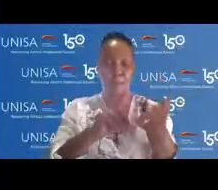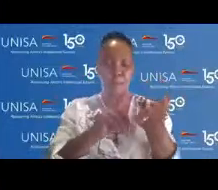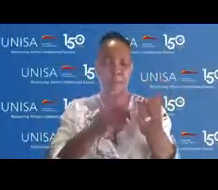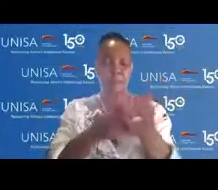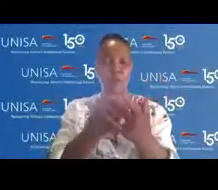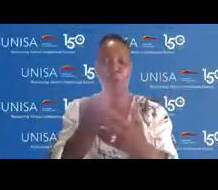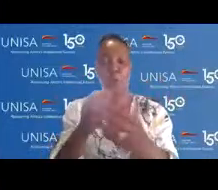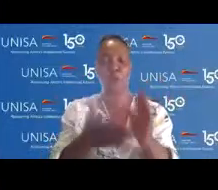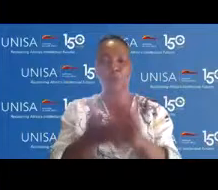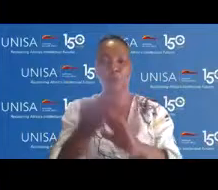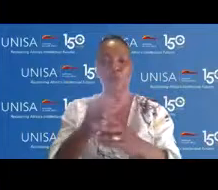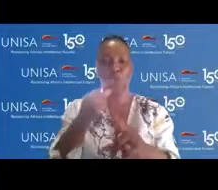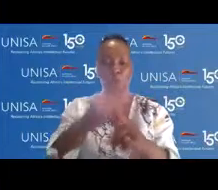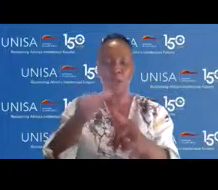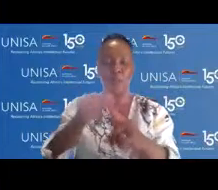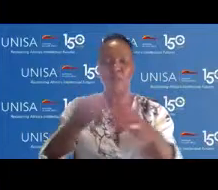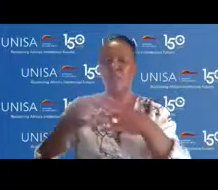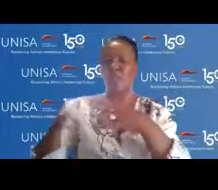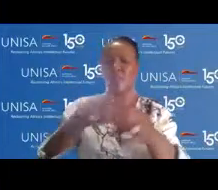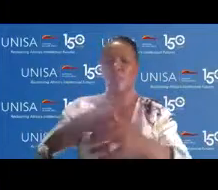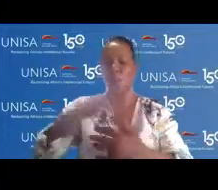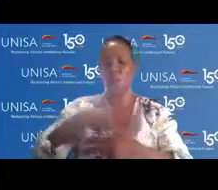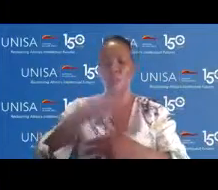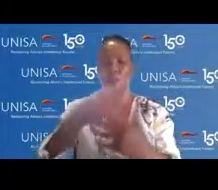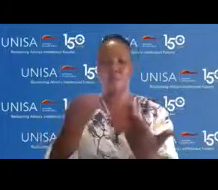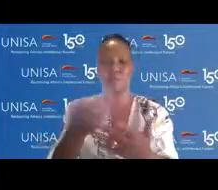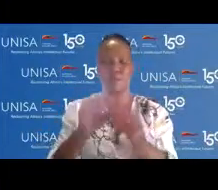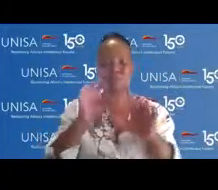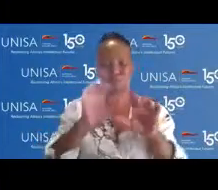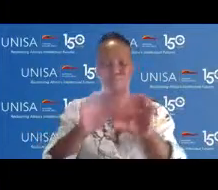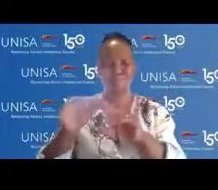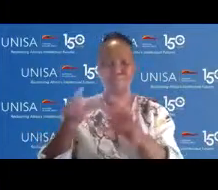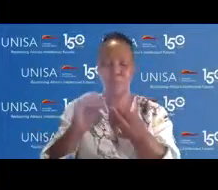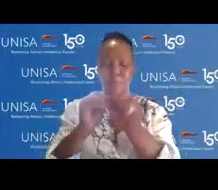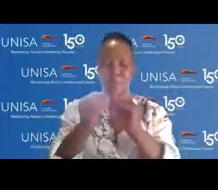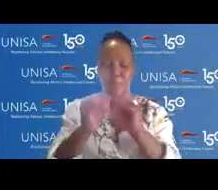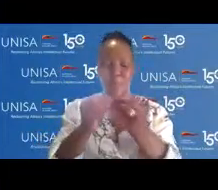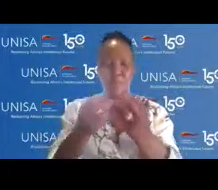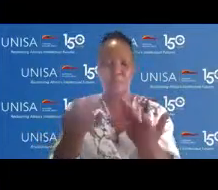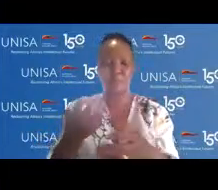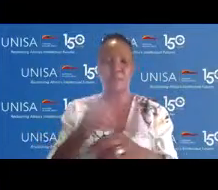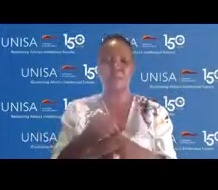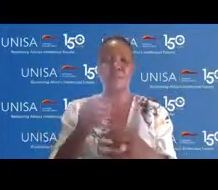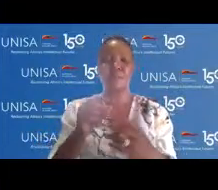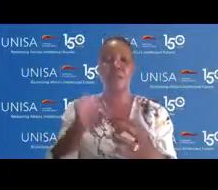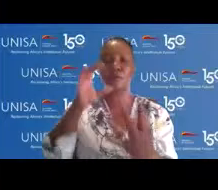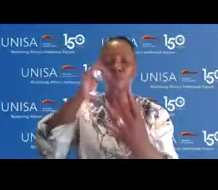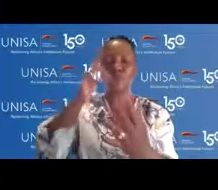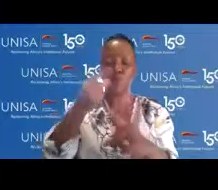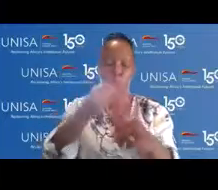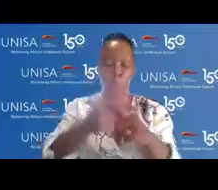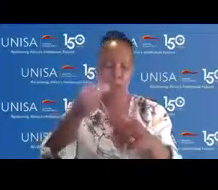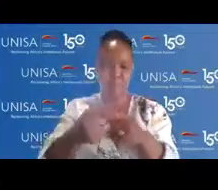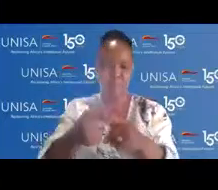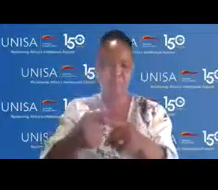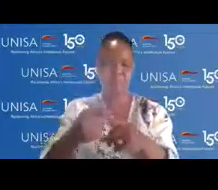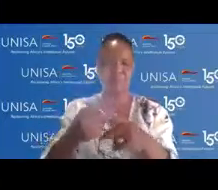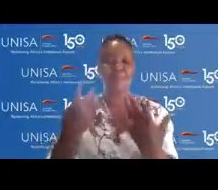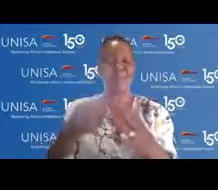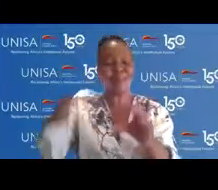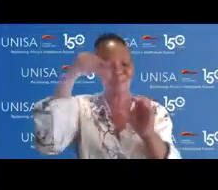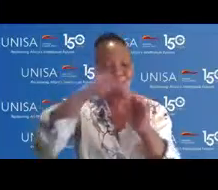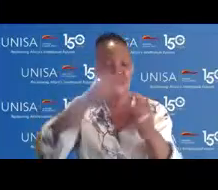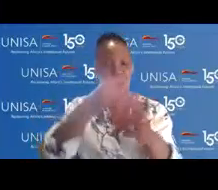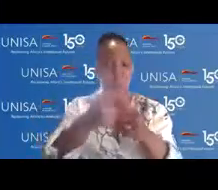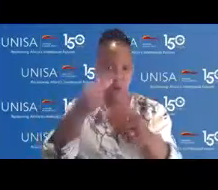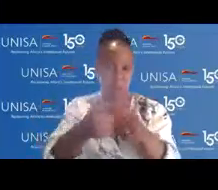I want. So I'll go ahead and tap on Create, and then I'll choose Word. And then inside Word, you will